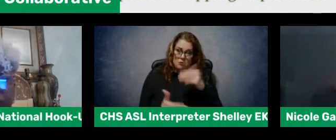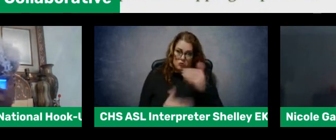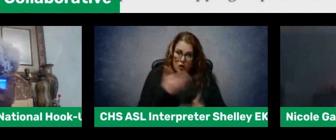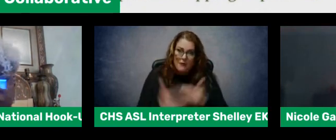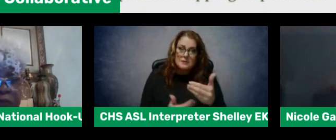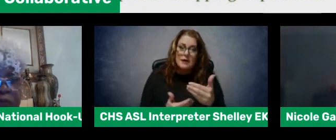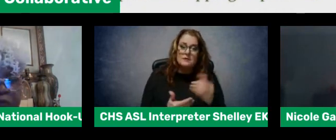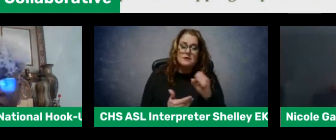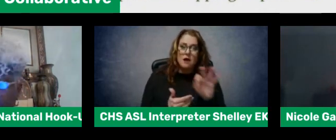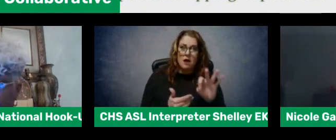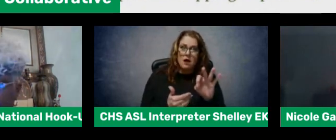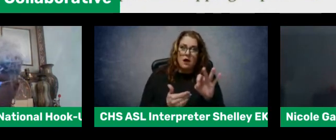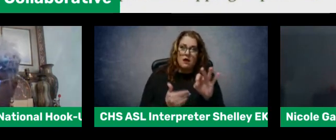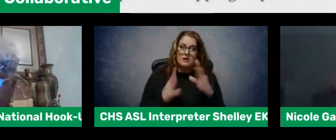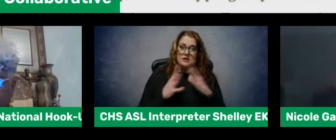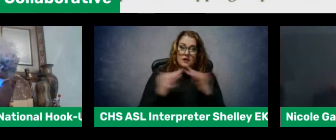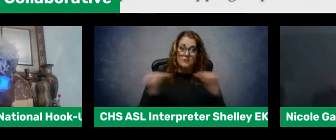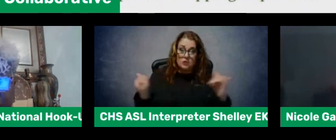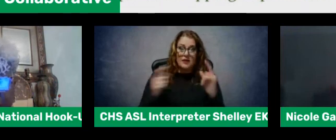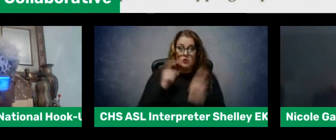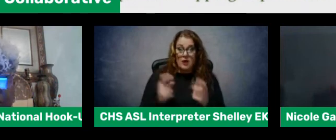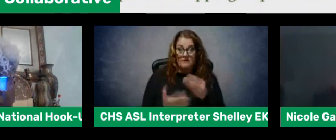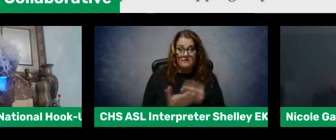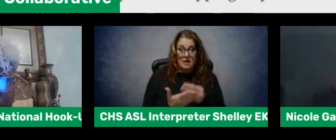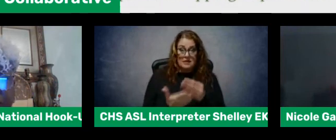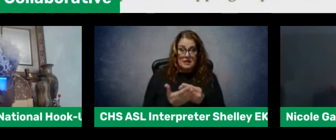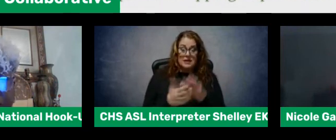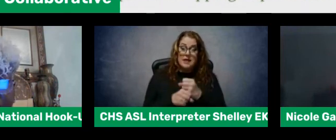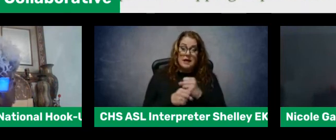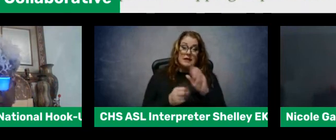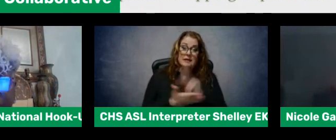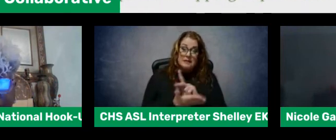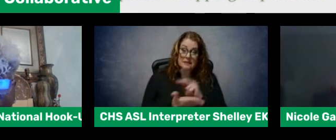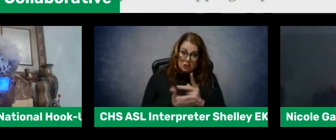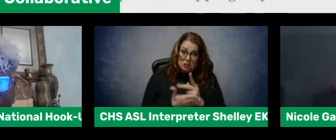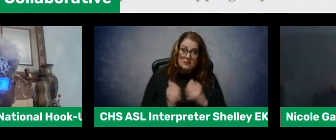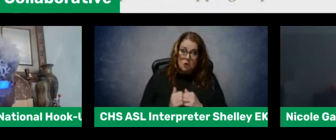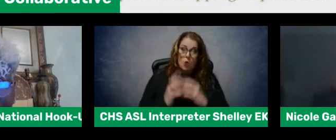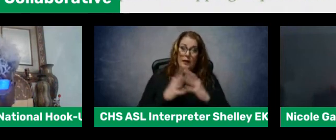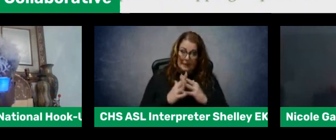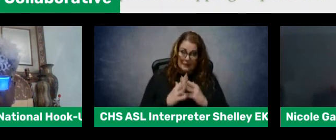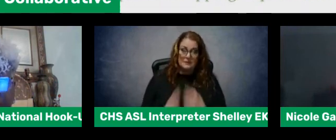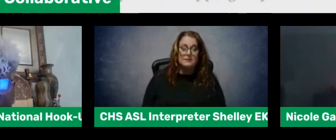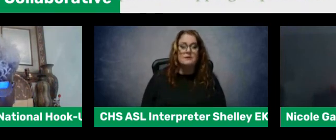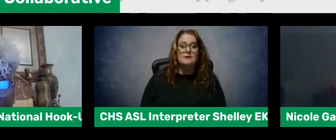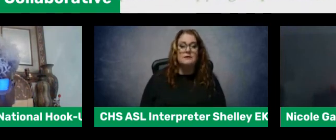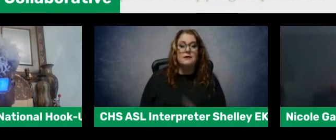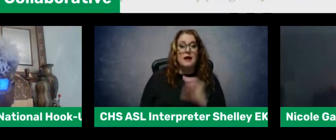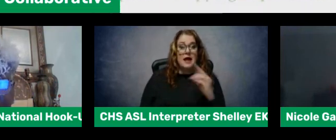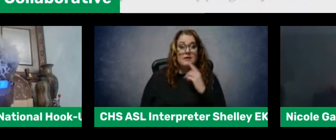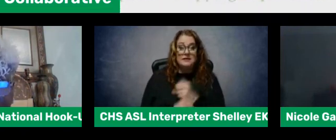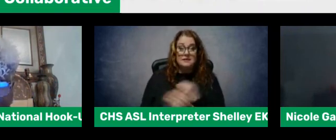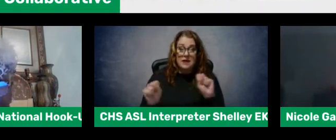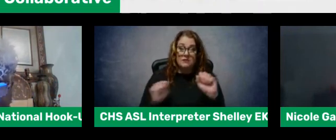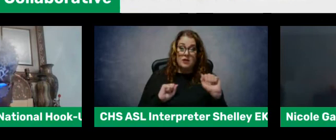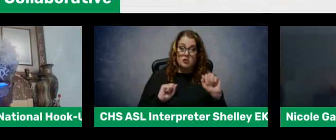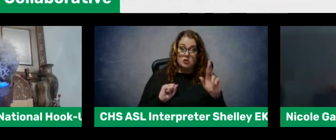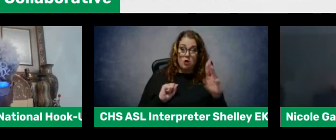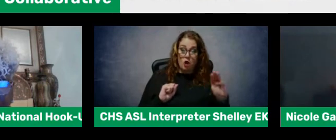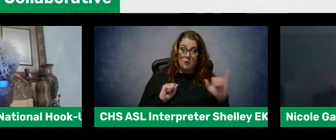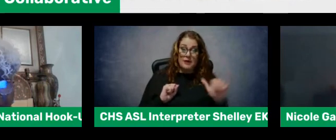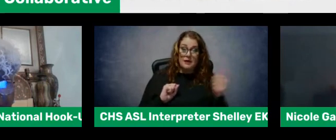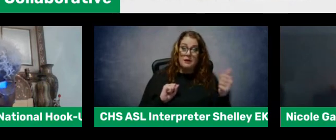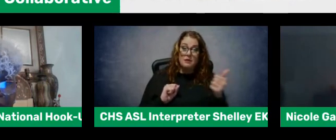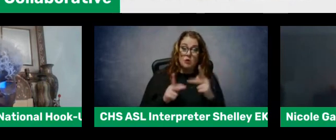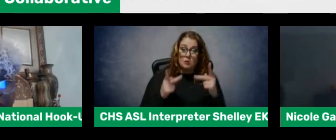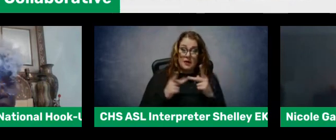through diversified grant funding, getting their kitchen going. And then the Salvation Army is another site which actually